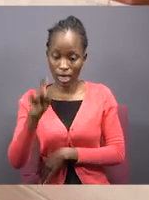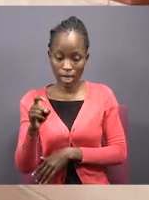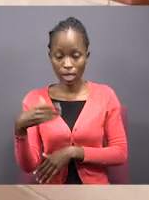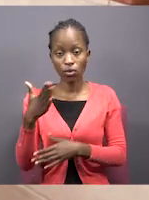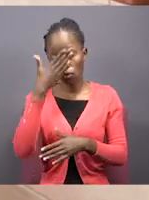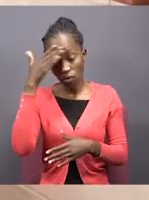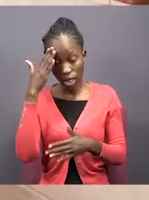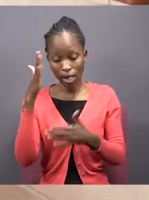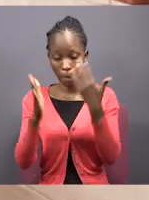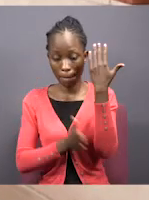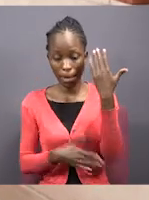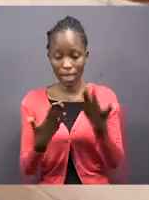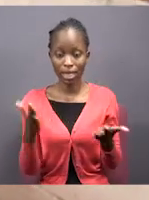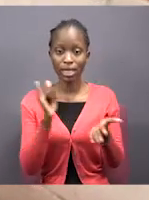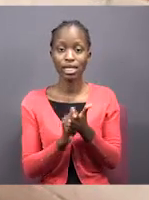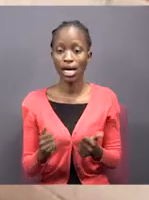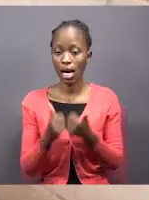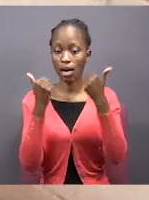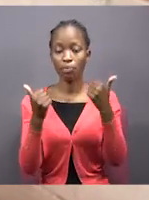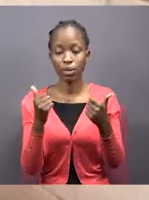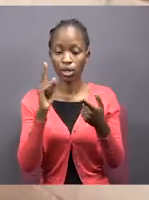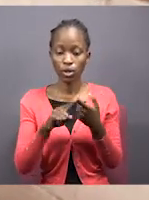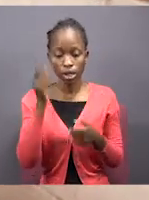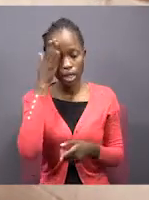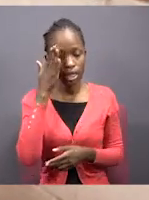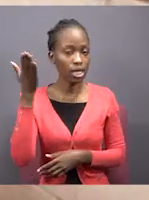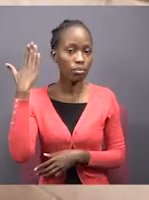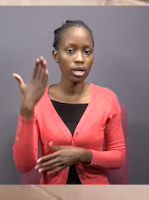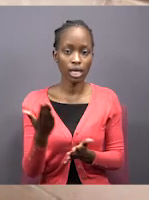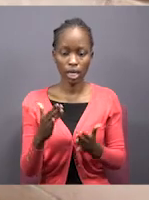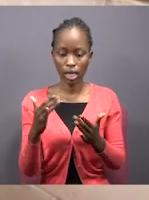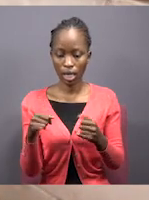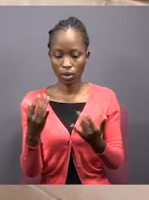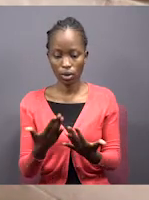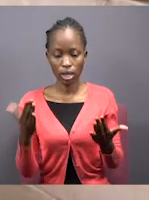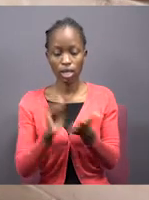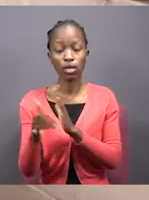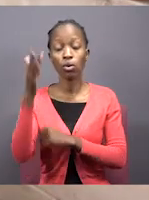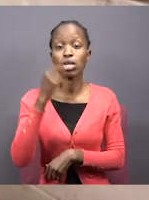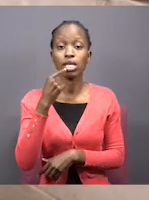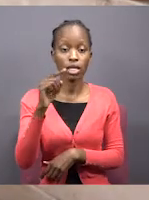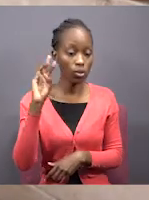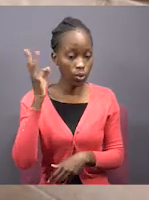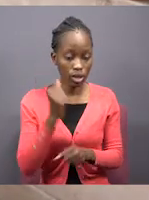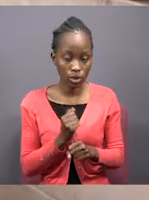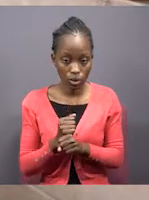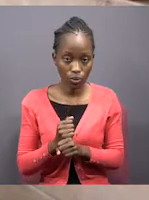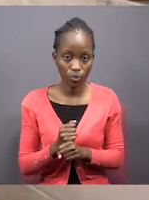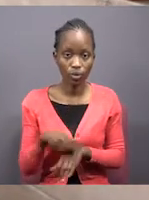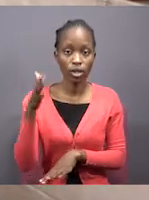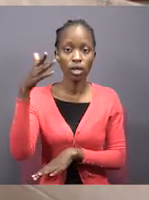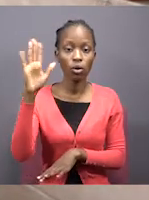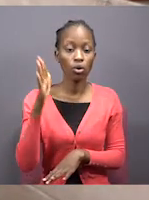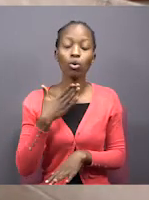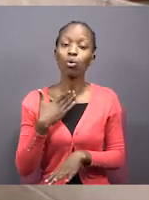had happened to them in the past. Now, this new thing that God said he was going to do, he was going to